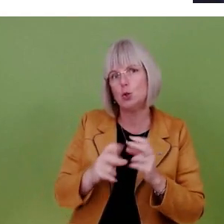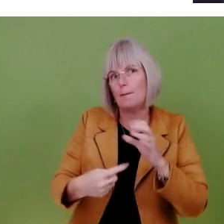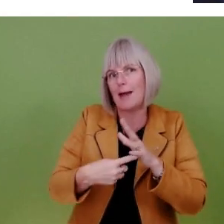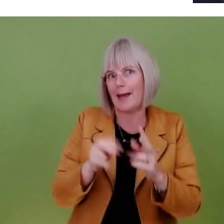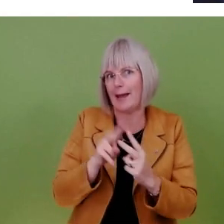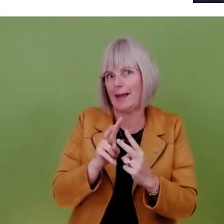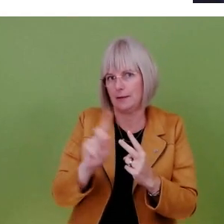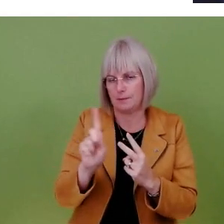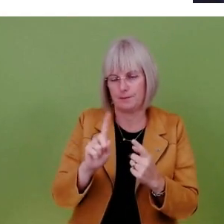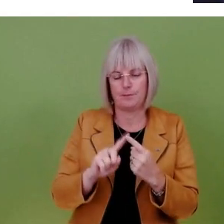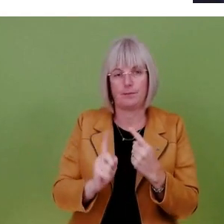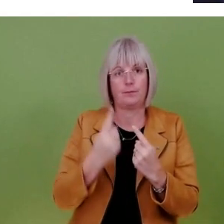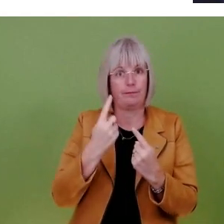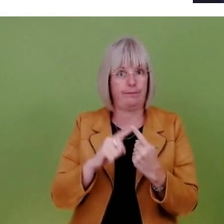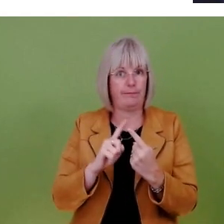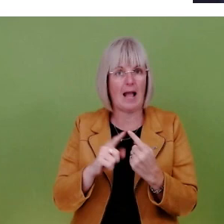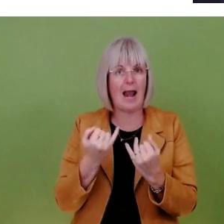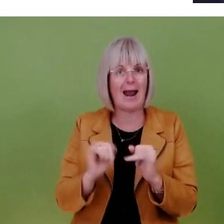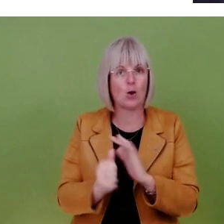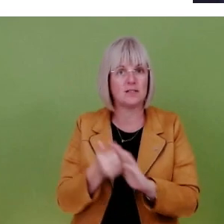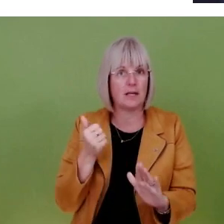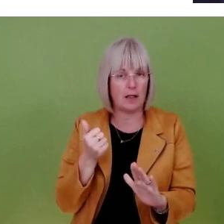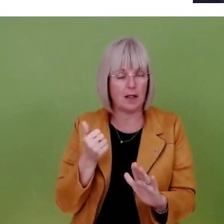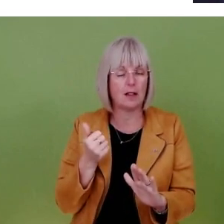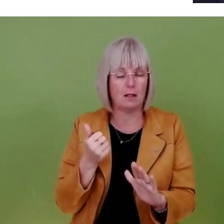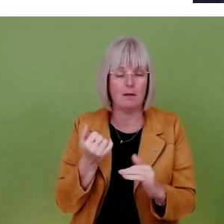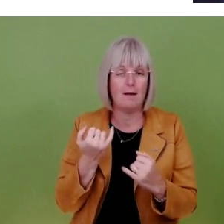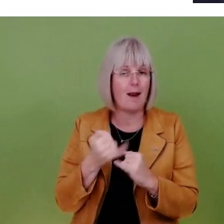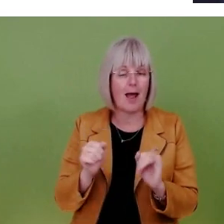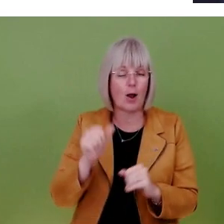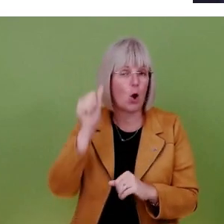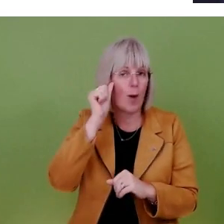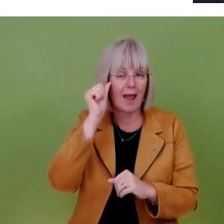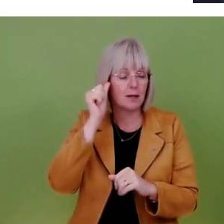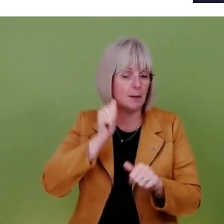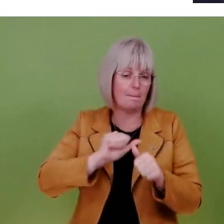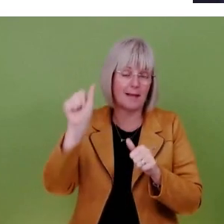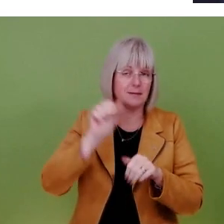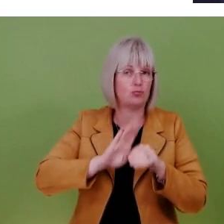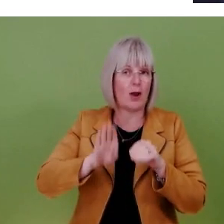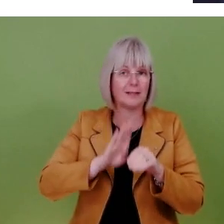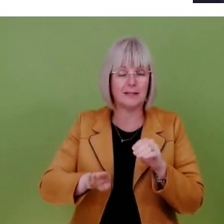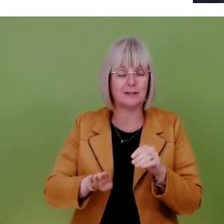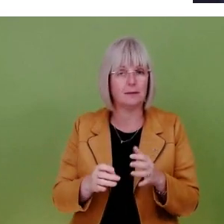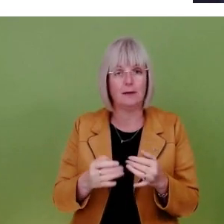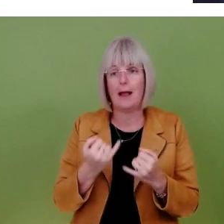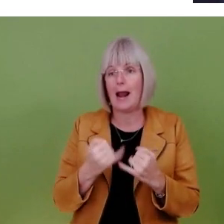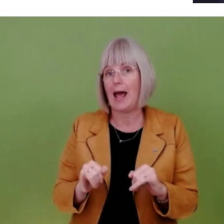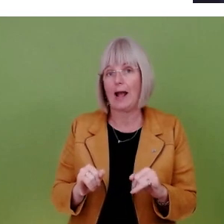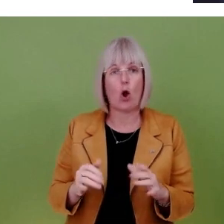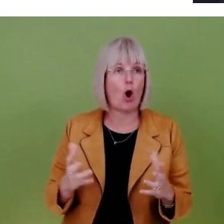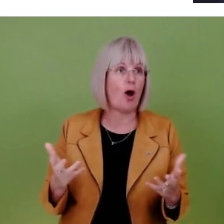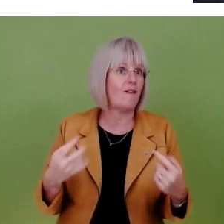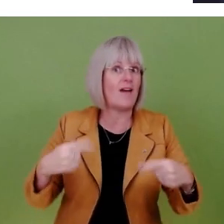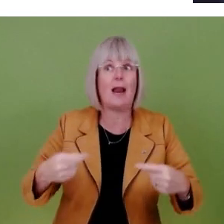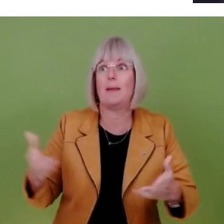of the skills and the lack of awareness of best practice throughout the system, a lack of availability of best practice throughout the system,